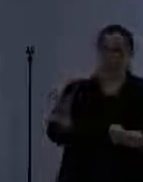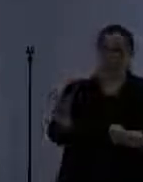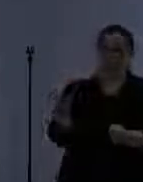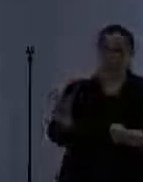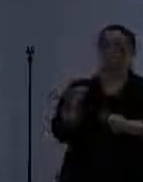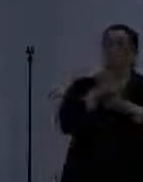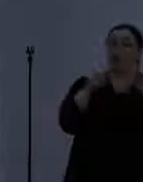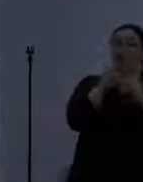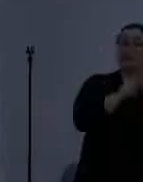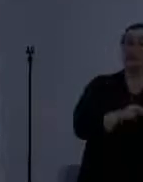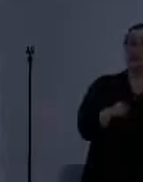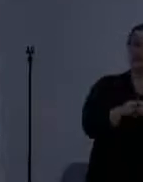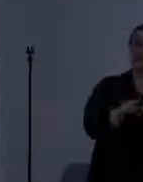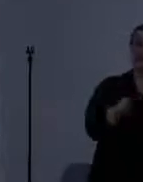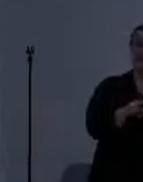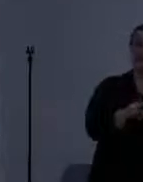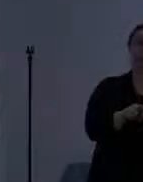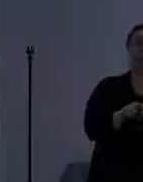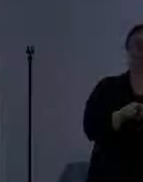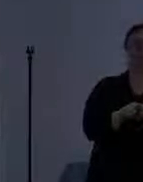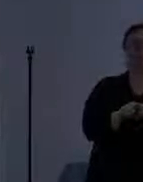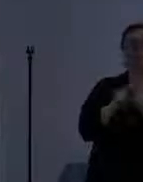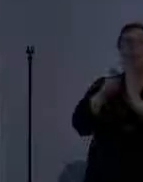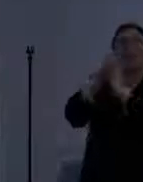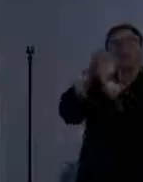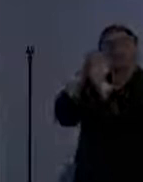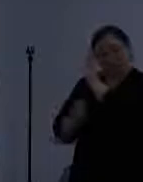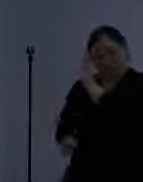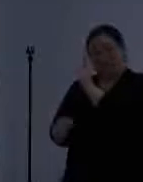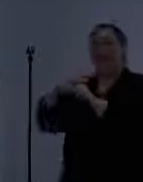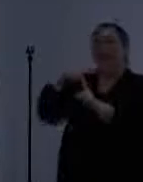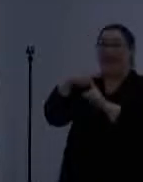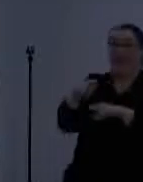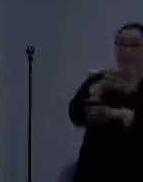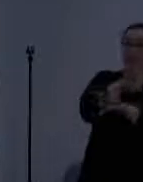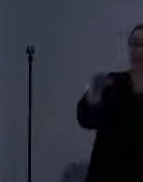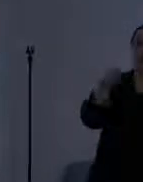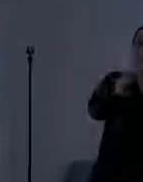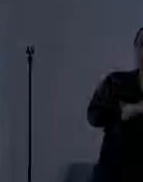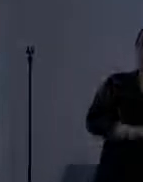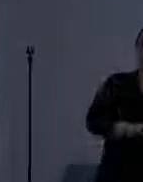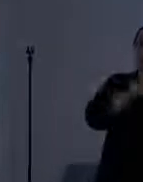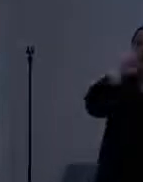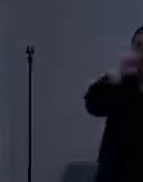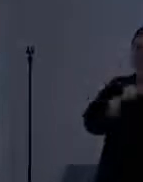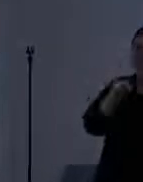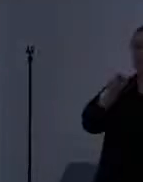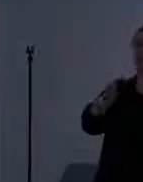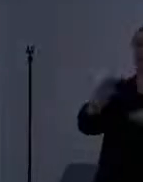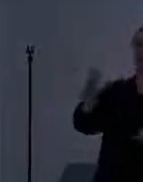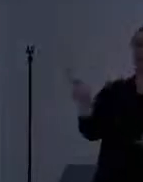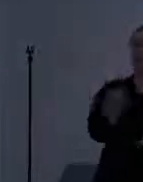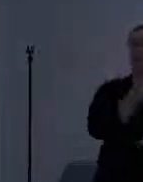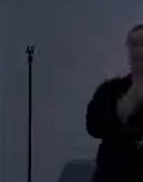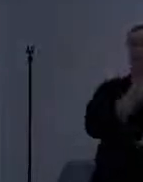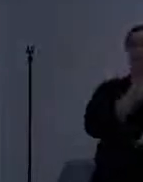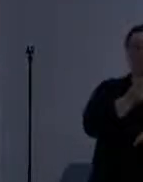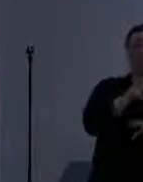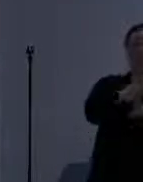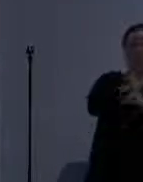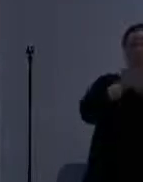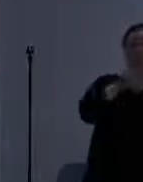unregistered. So you'll hear that talk about registered providers and unregistered providers. Unregistered providers